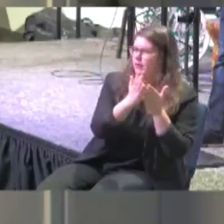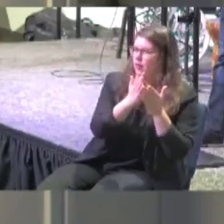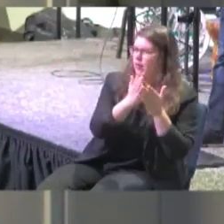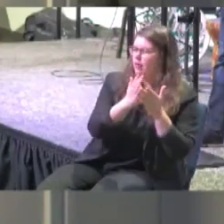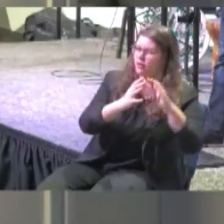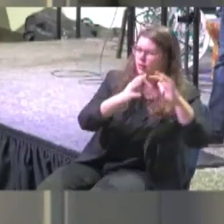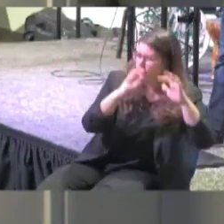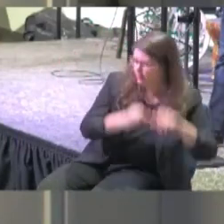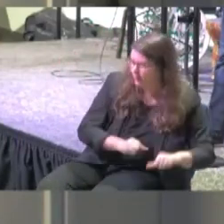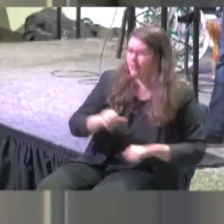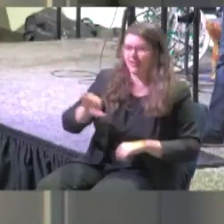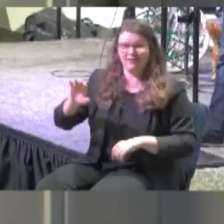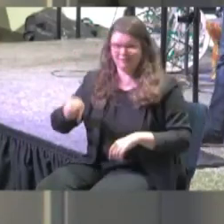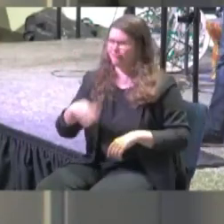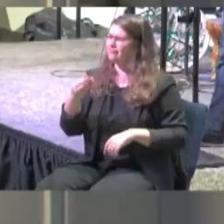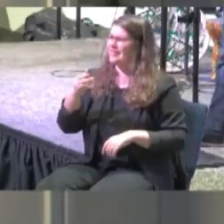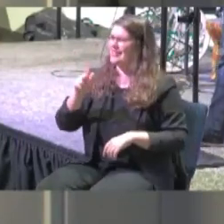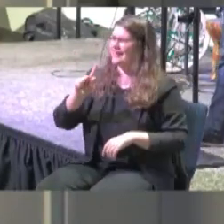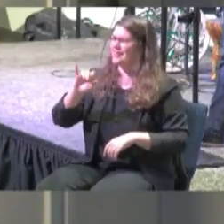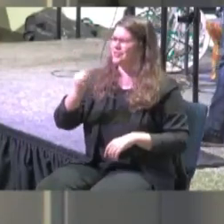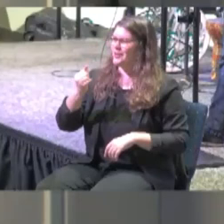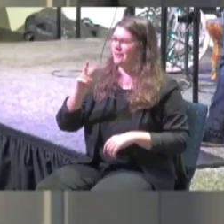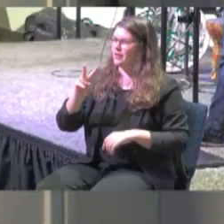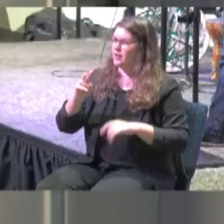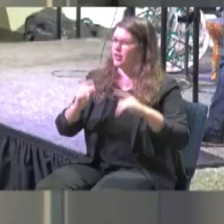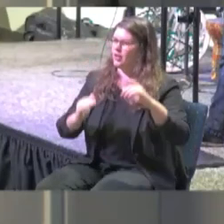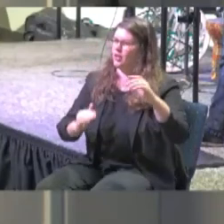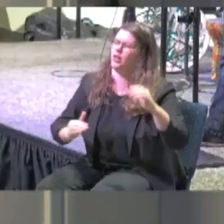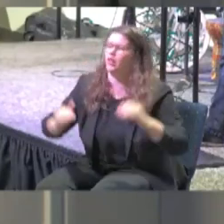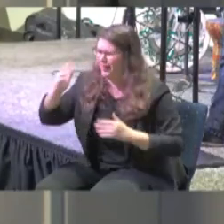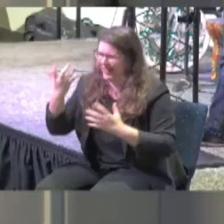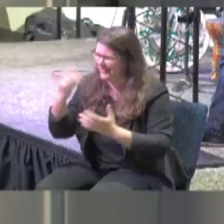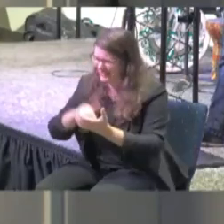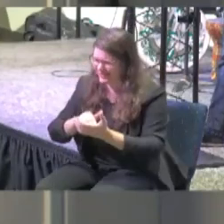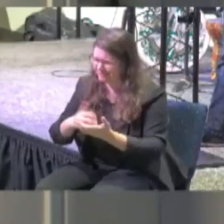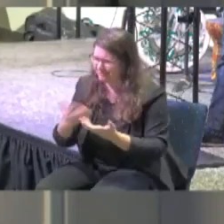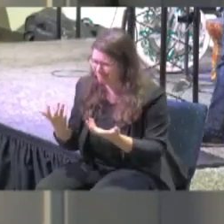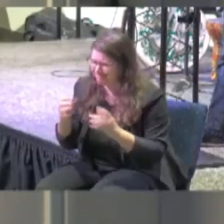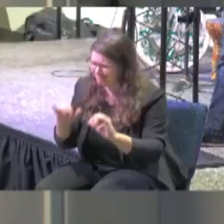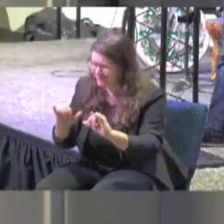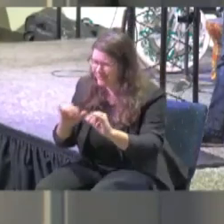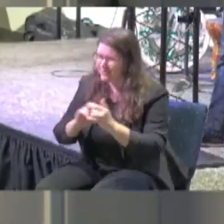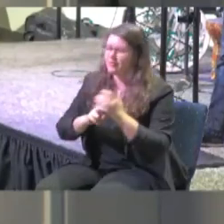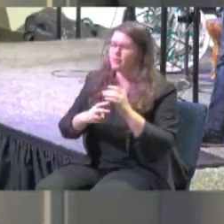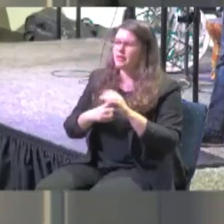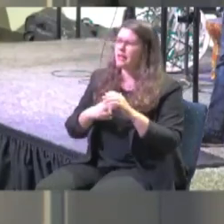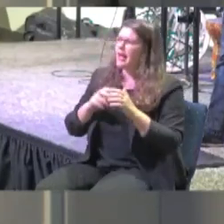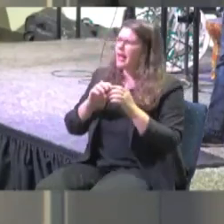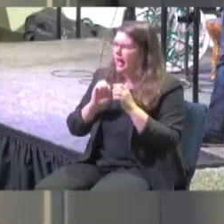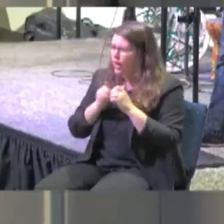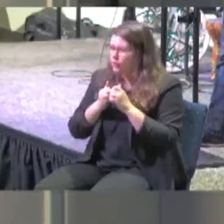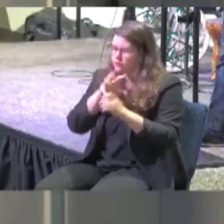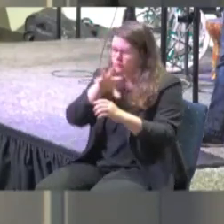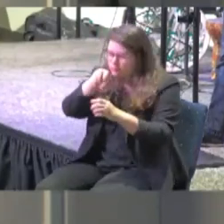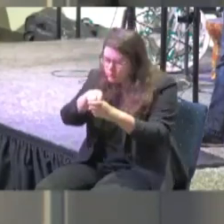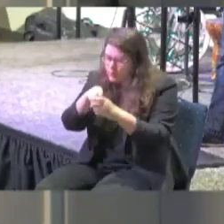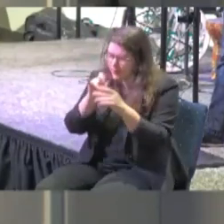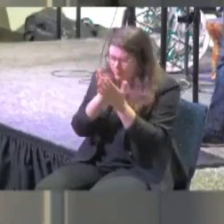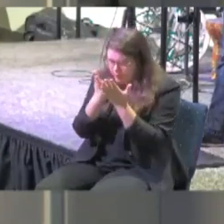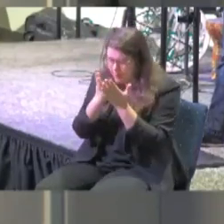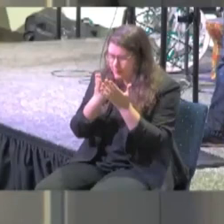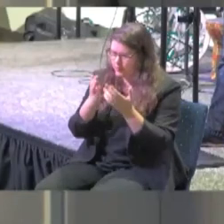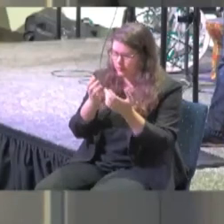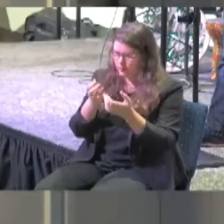Bible translation to be iconoclastic? What sort of things, what sort of processes do you put into your Bible translation to make